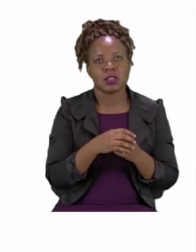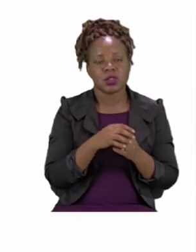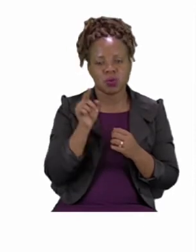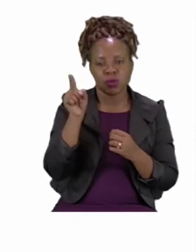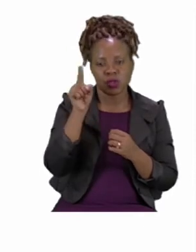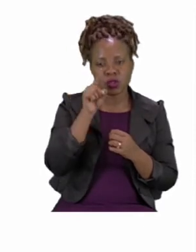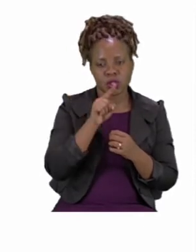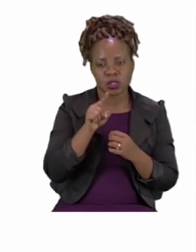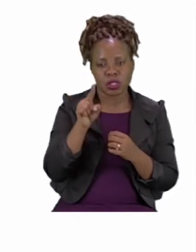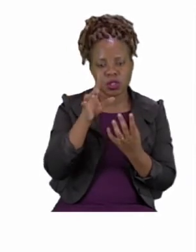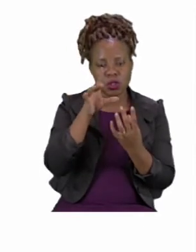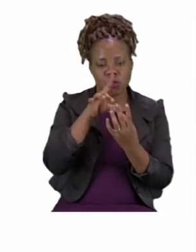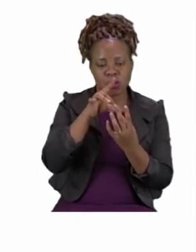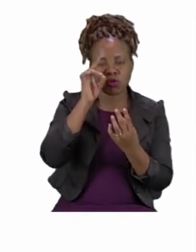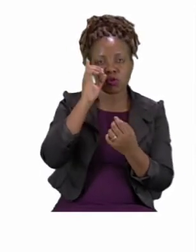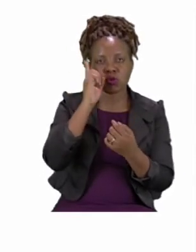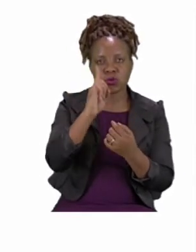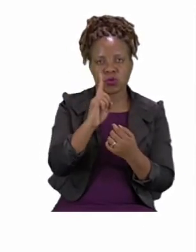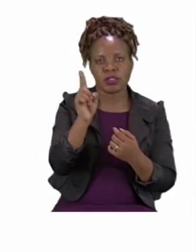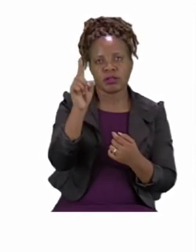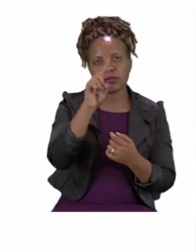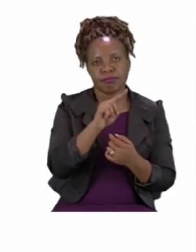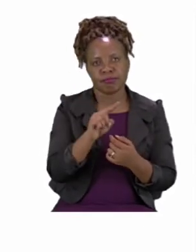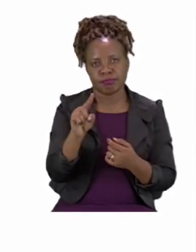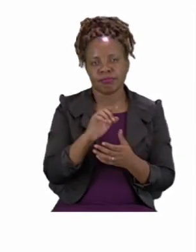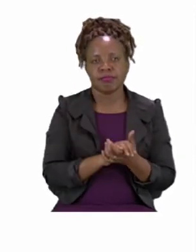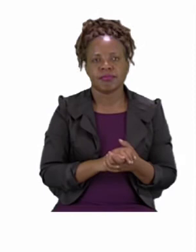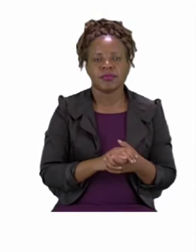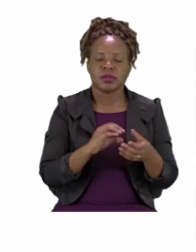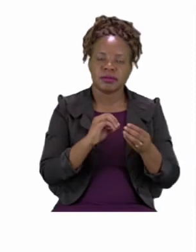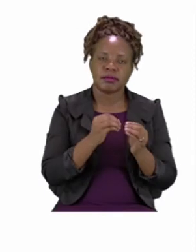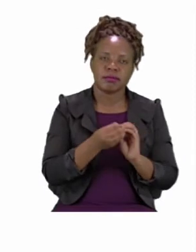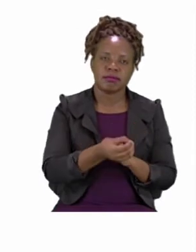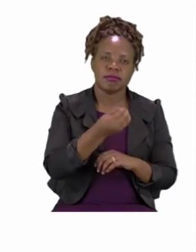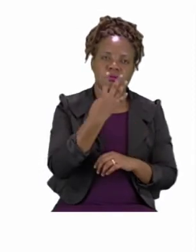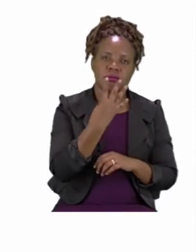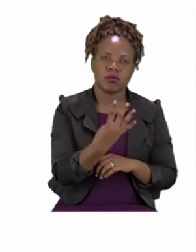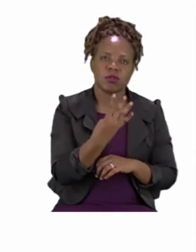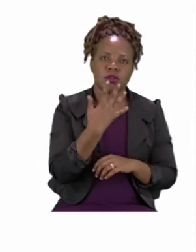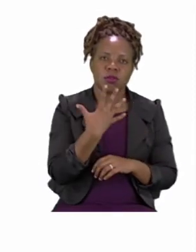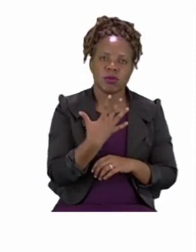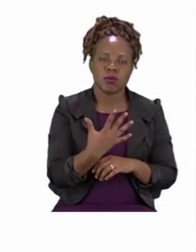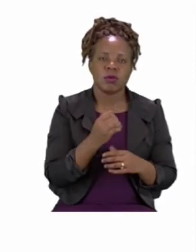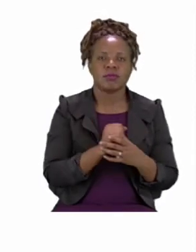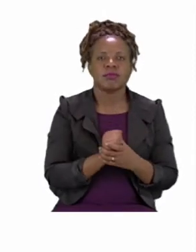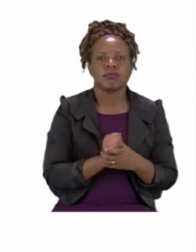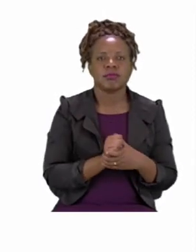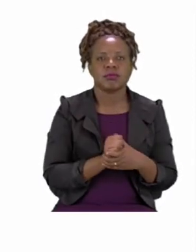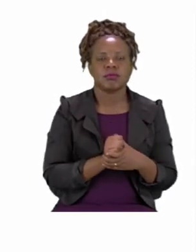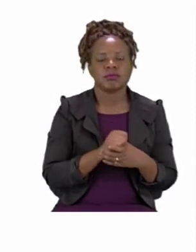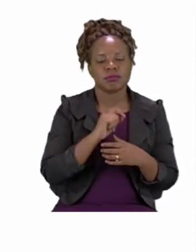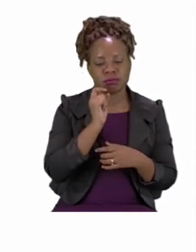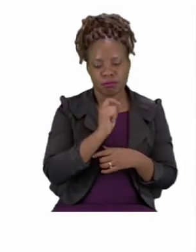circle the answer. And then number 4 and 5, you are going to fill in the